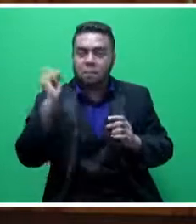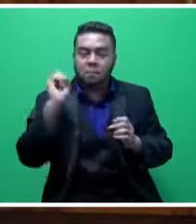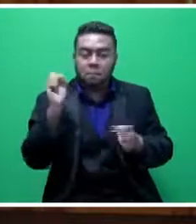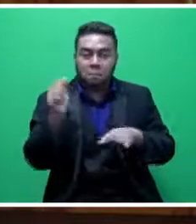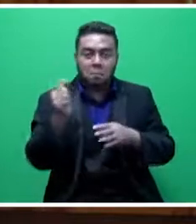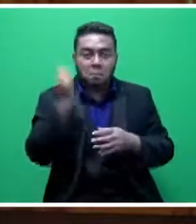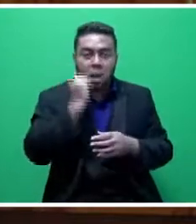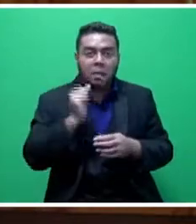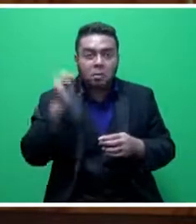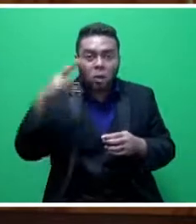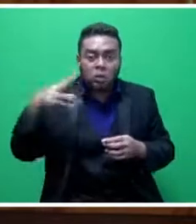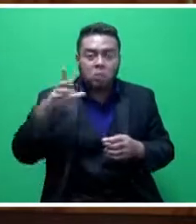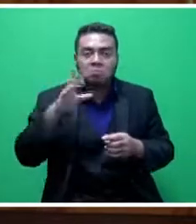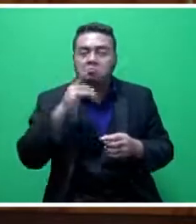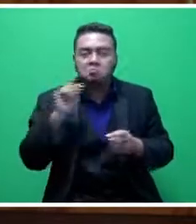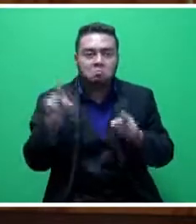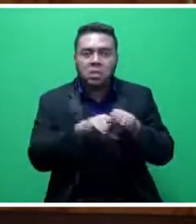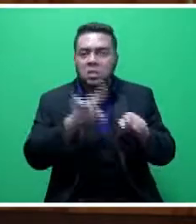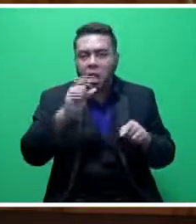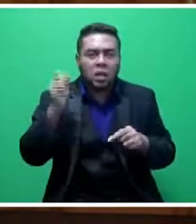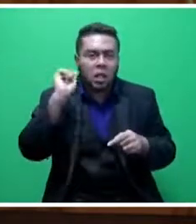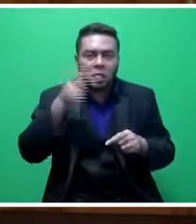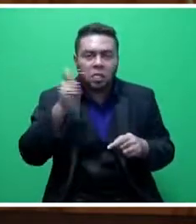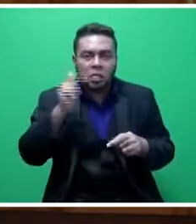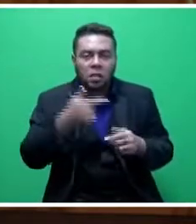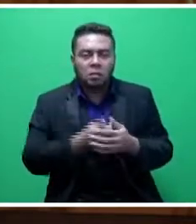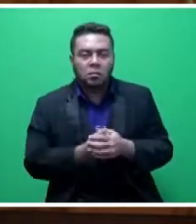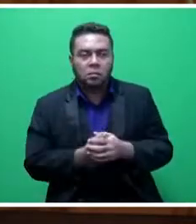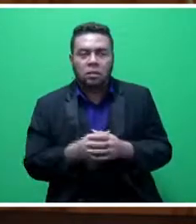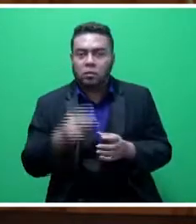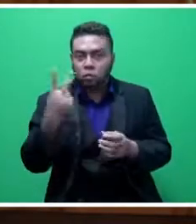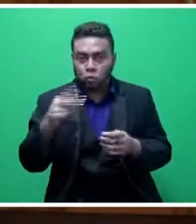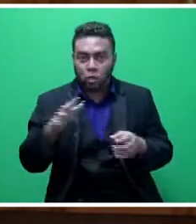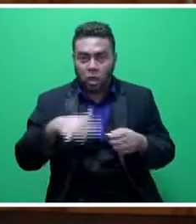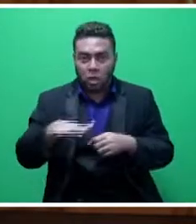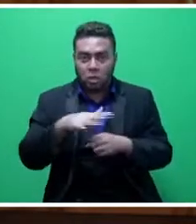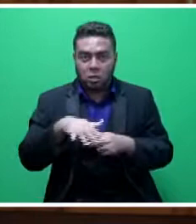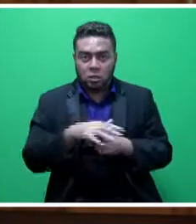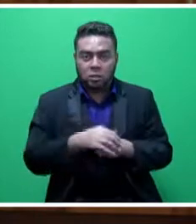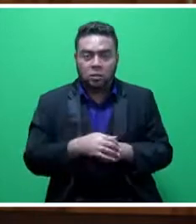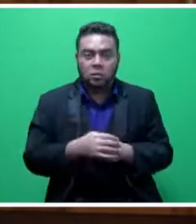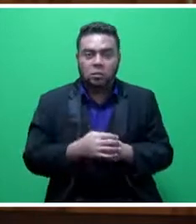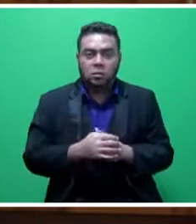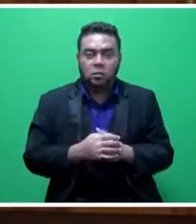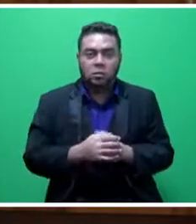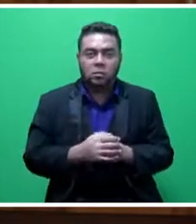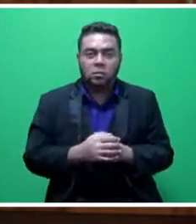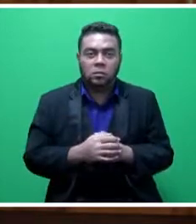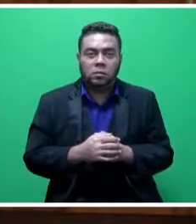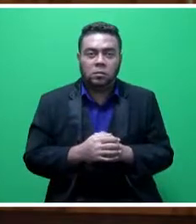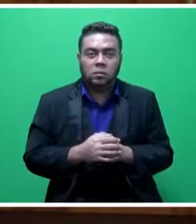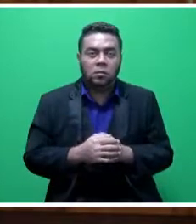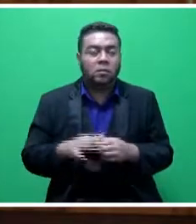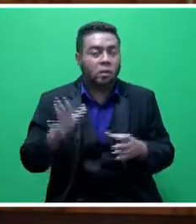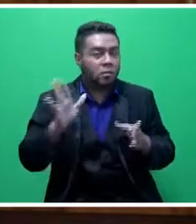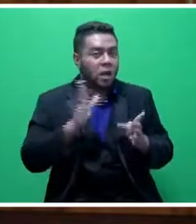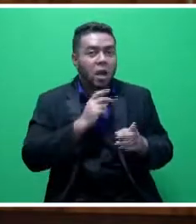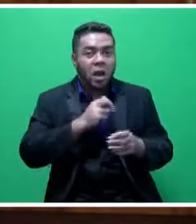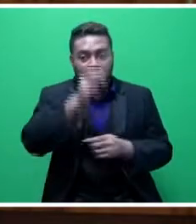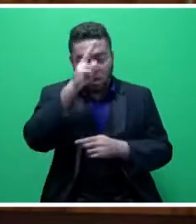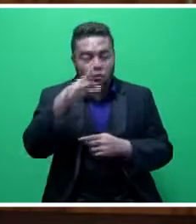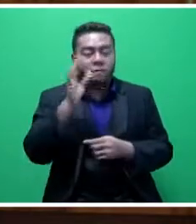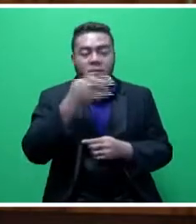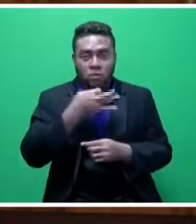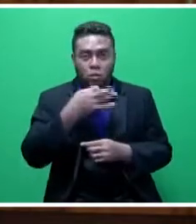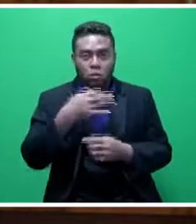Lau, Madhuata has about 2 areas, Lomaiviti quite a few actually, Kandavu quite a